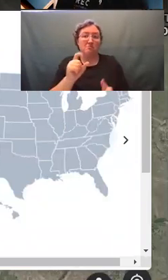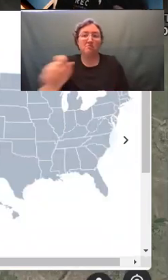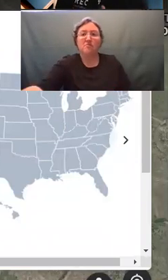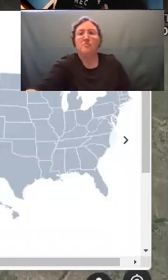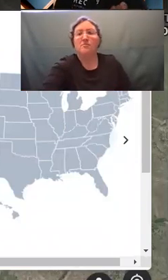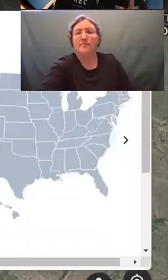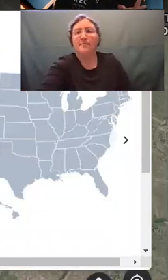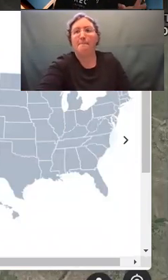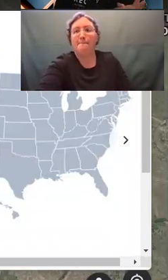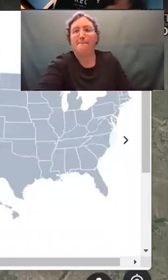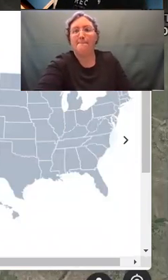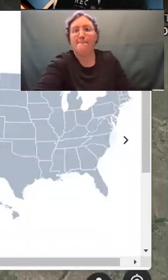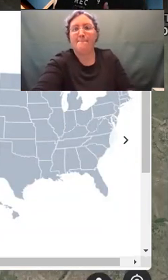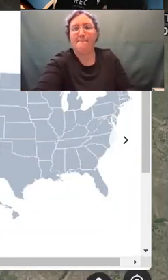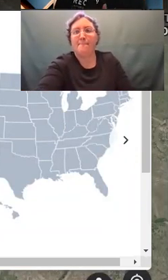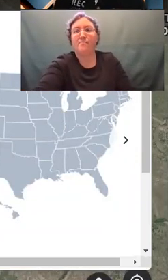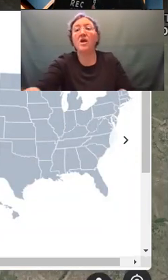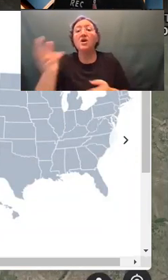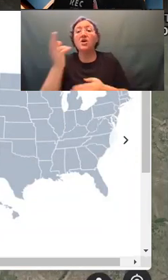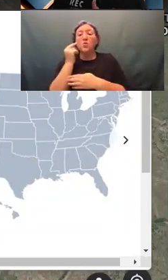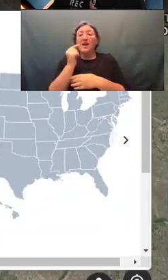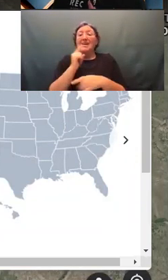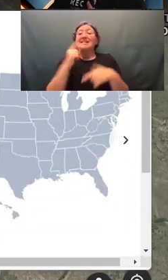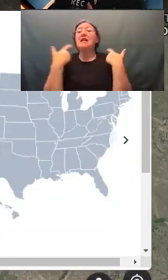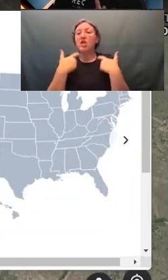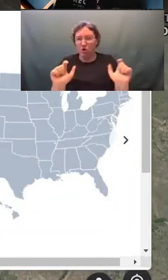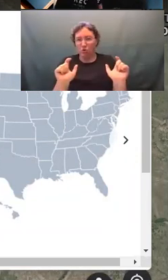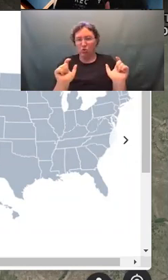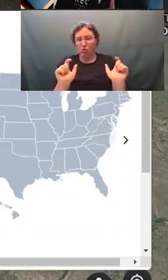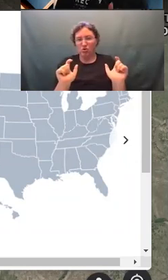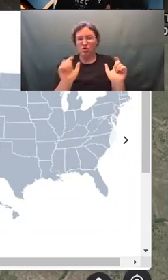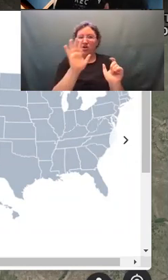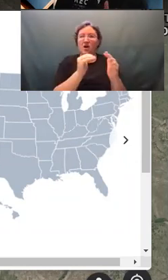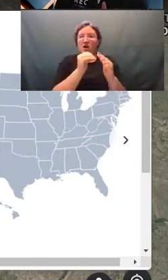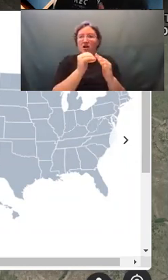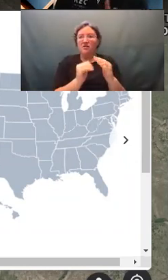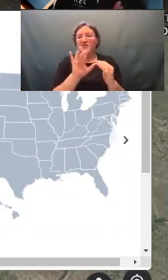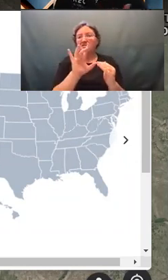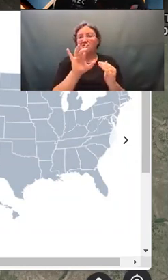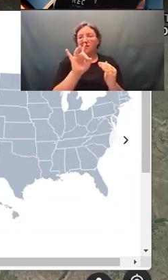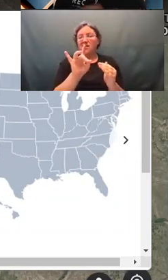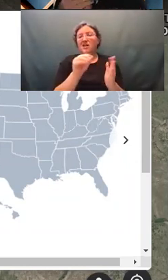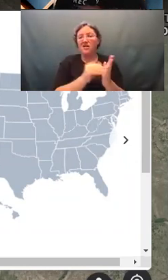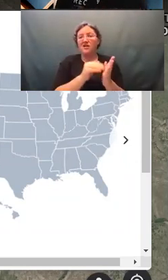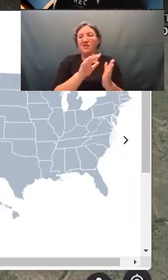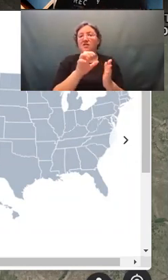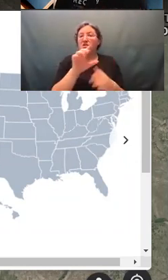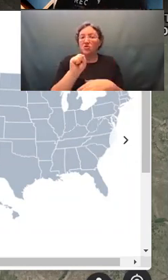of Utah. It is huge. It's just under 85,000 square miles and is home to